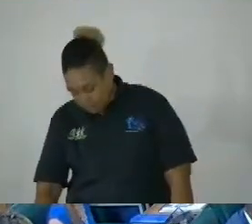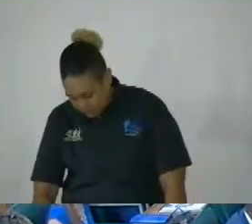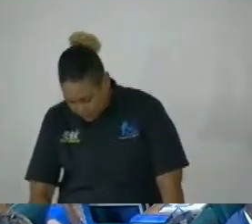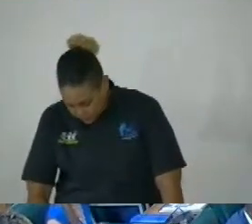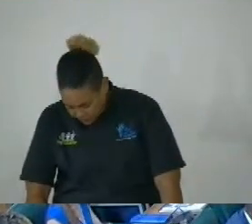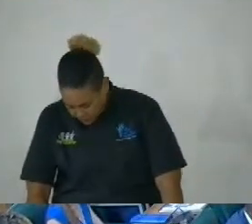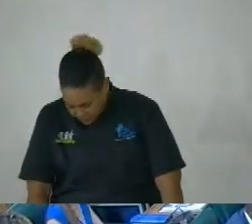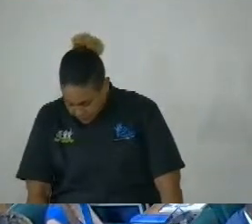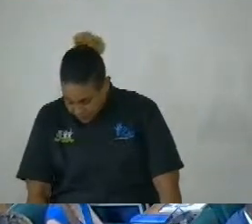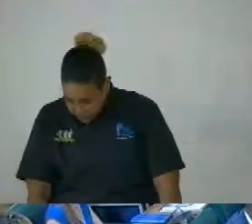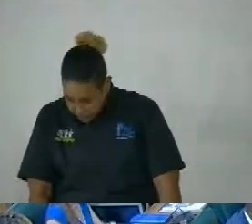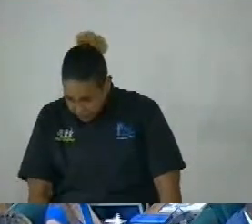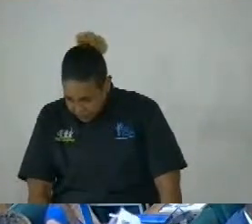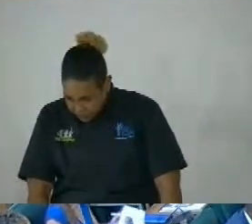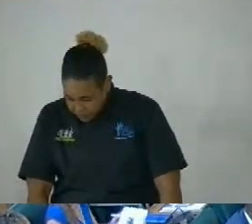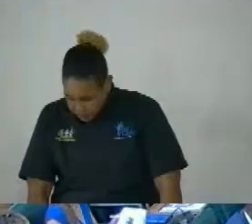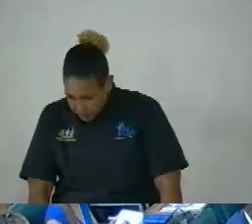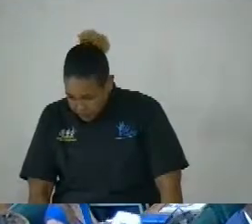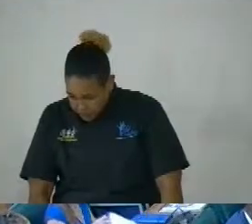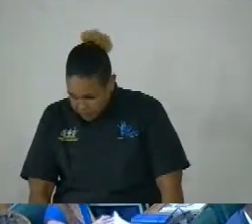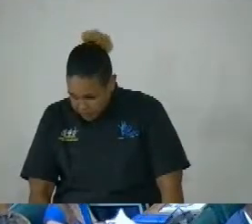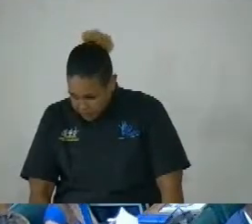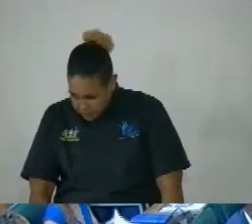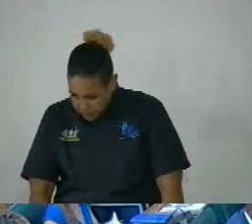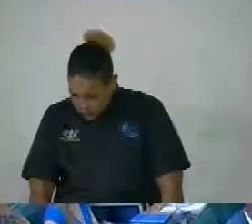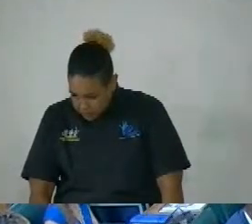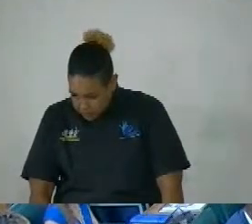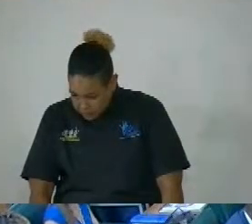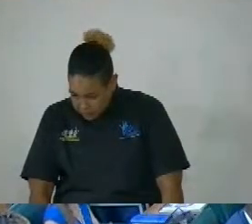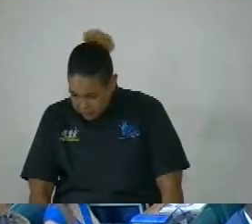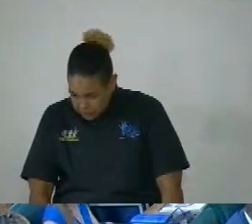concern, but I know that it was not by,